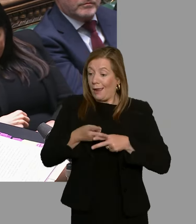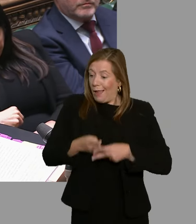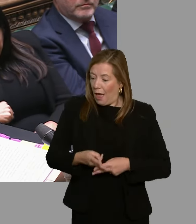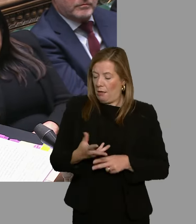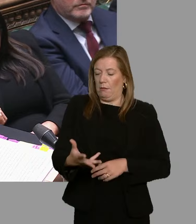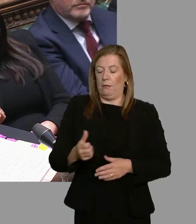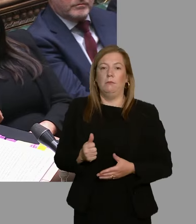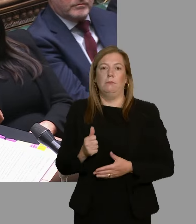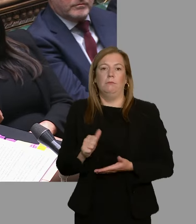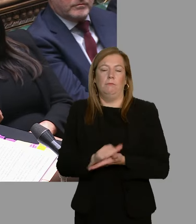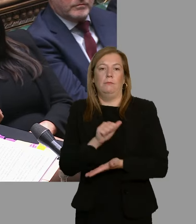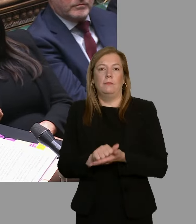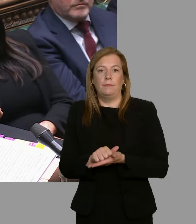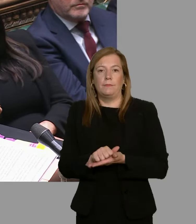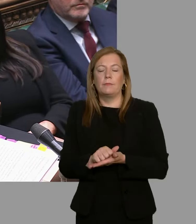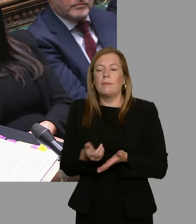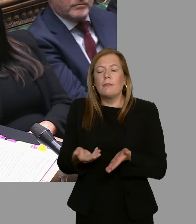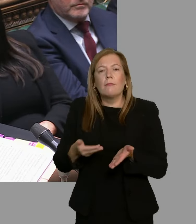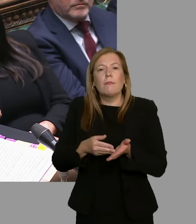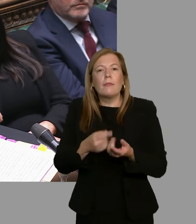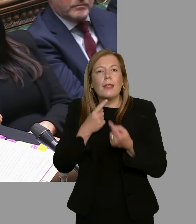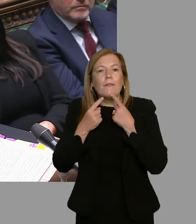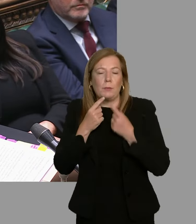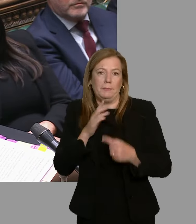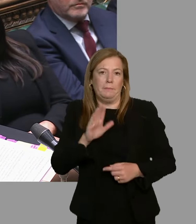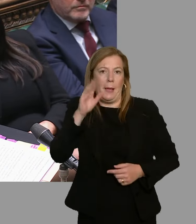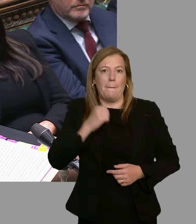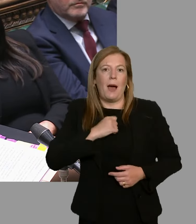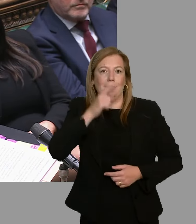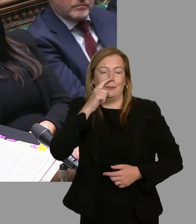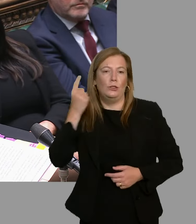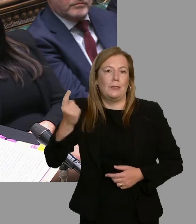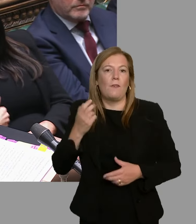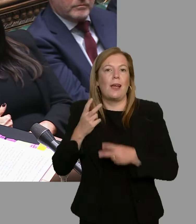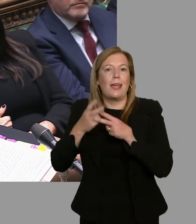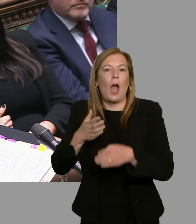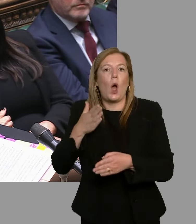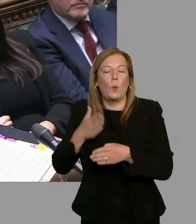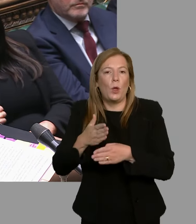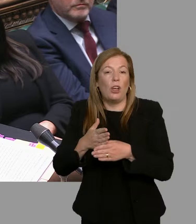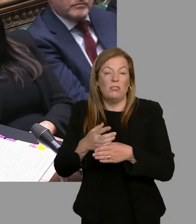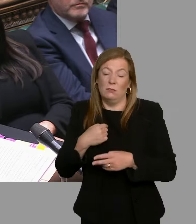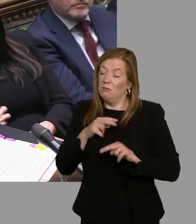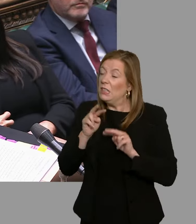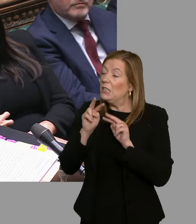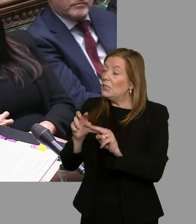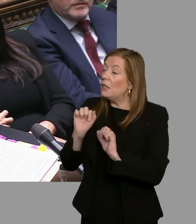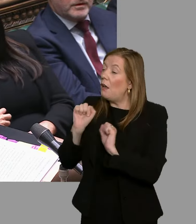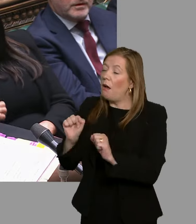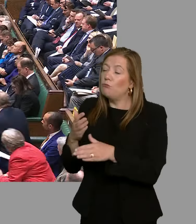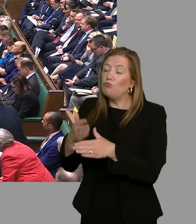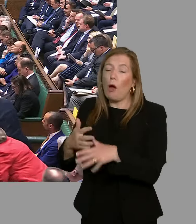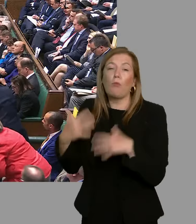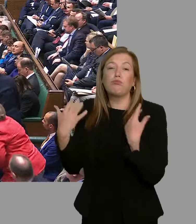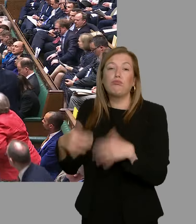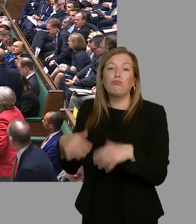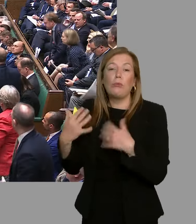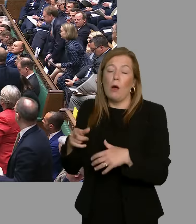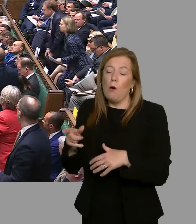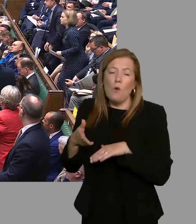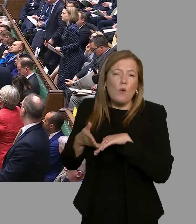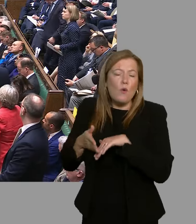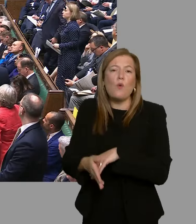My sister is a care worker. I know firsthand how important the work is and how difficult sometimes the situation is facing them.